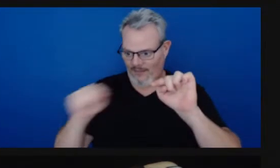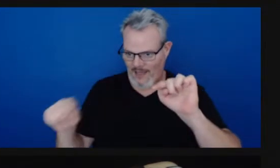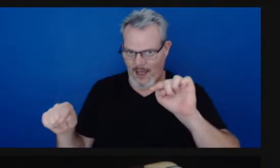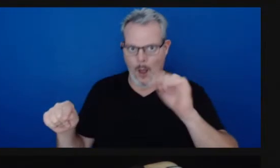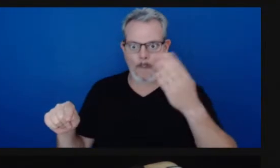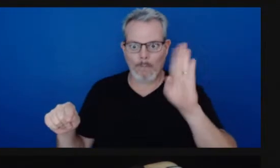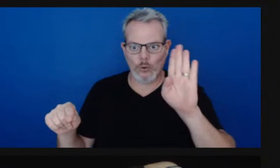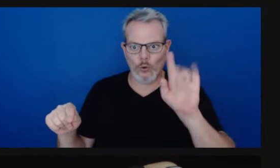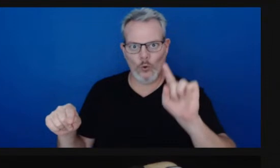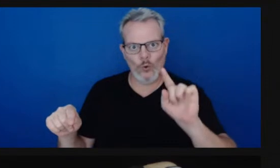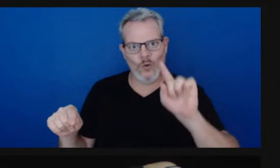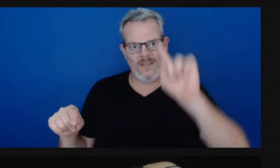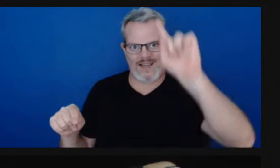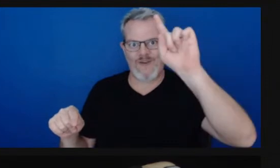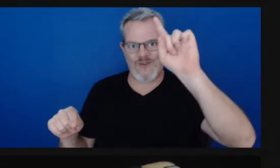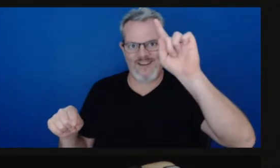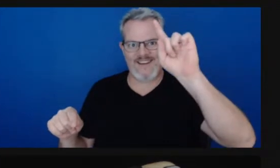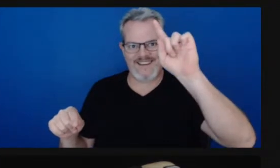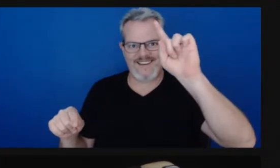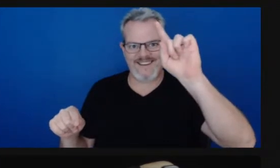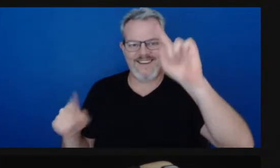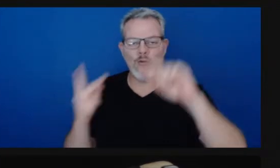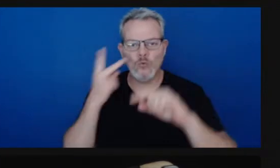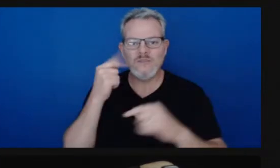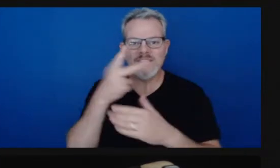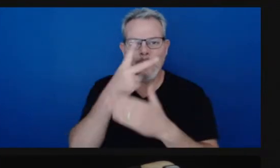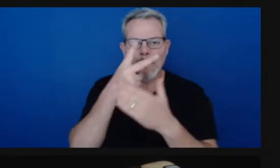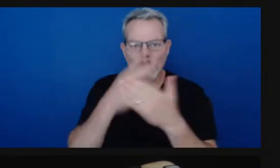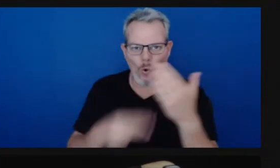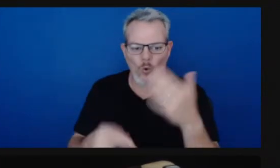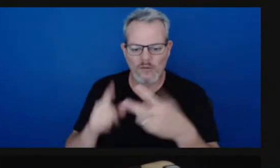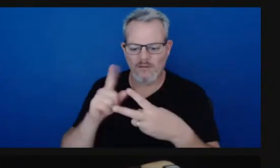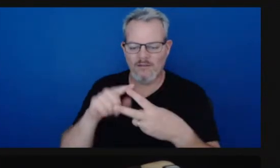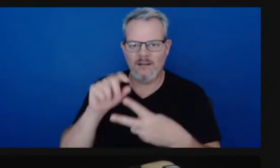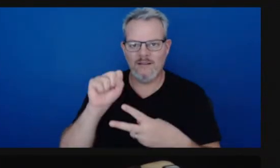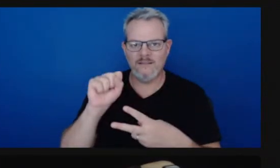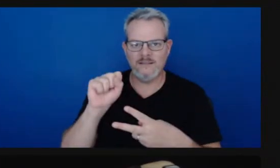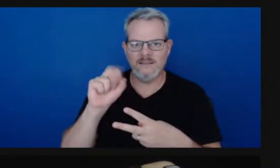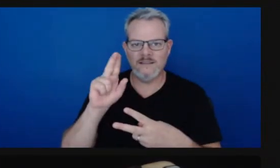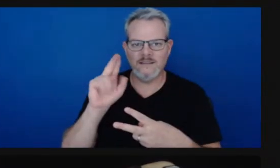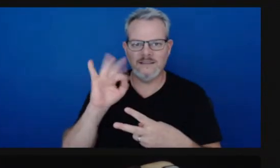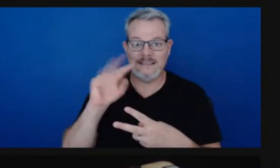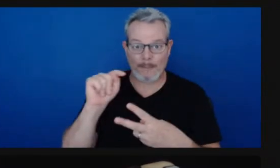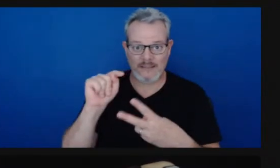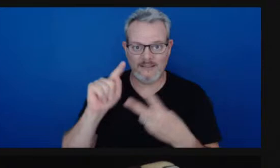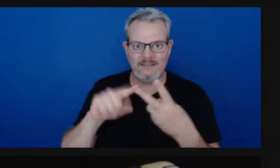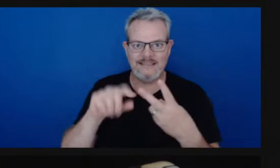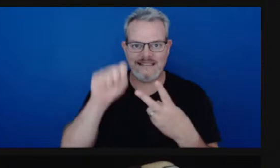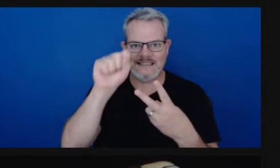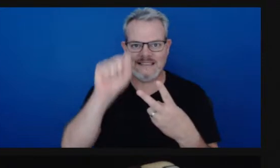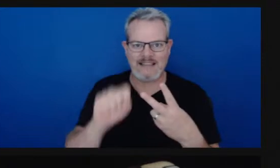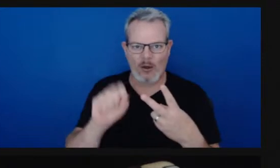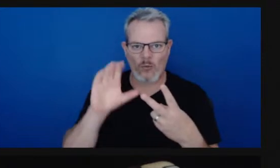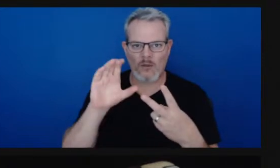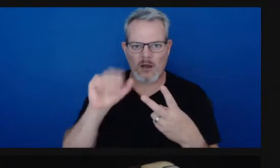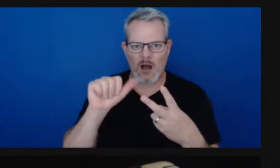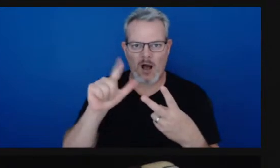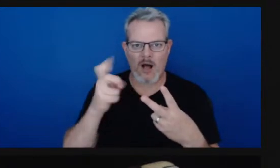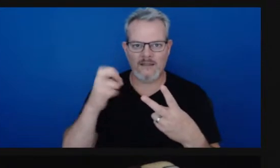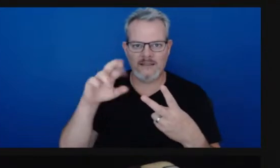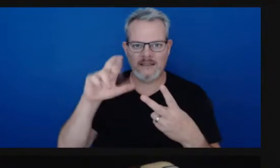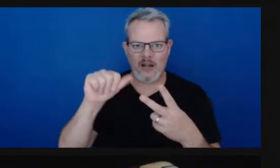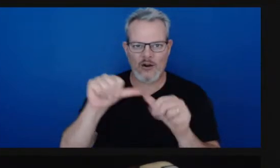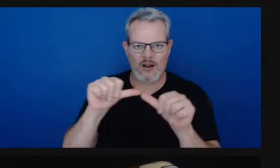way, right? So we're seeing both the summit and the South Caldera area that was feeding this intrusion, both inflating